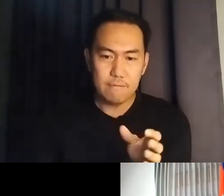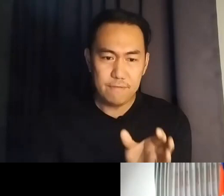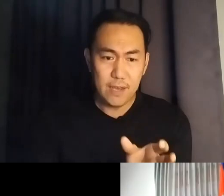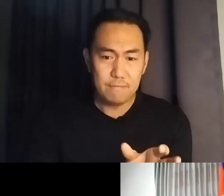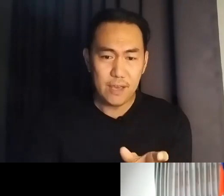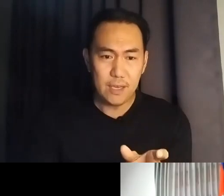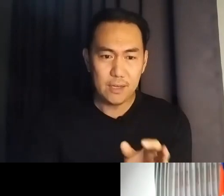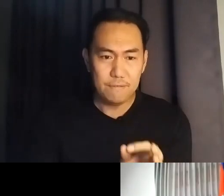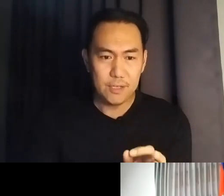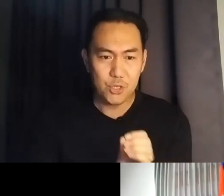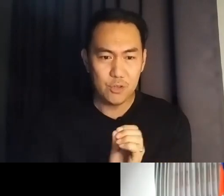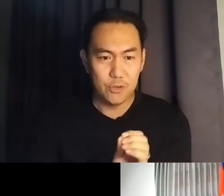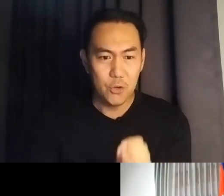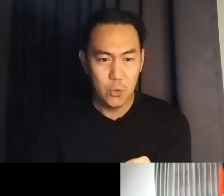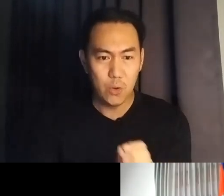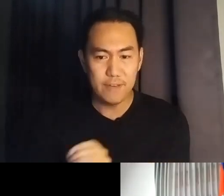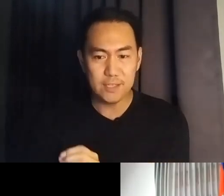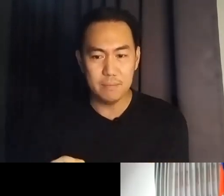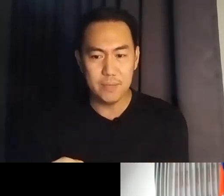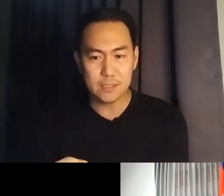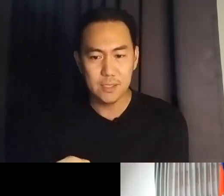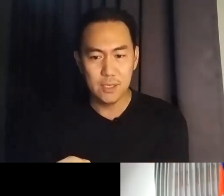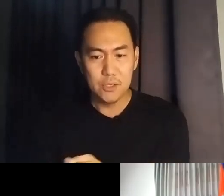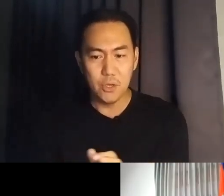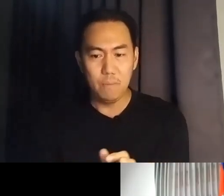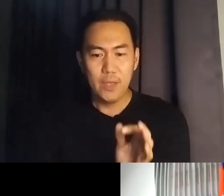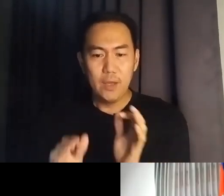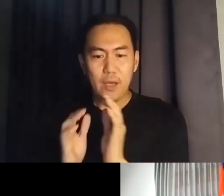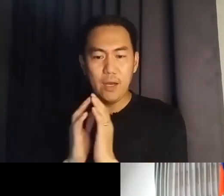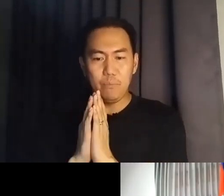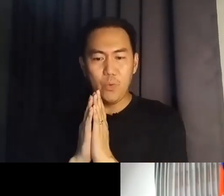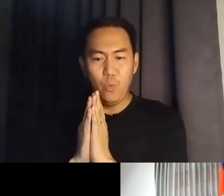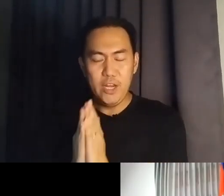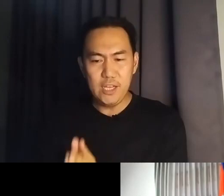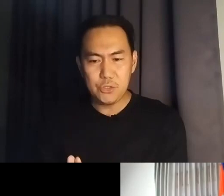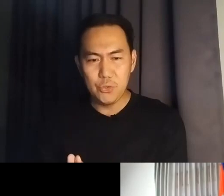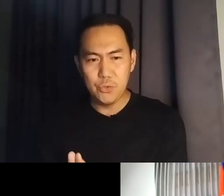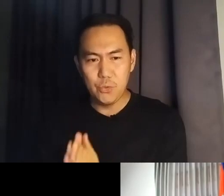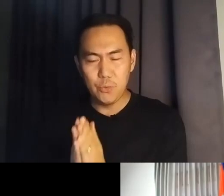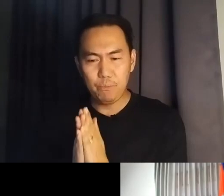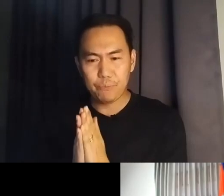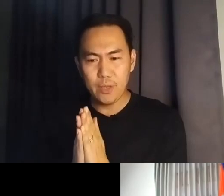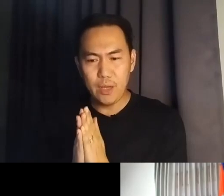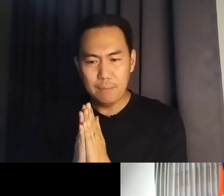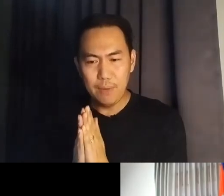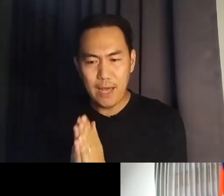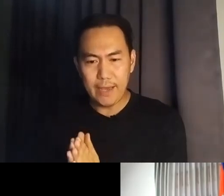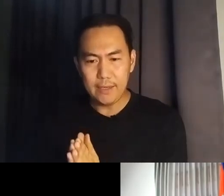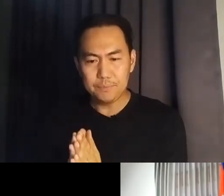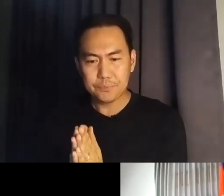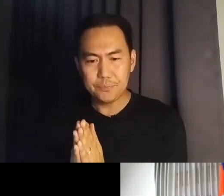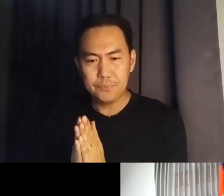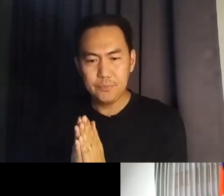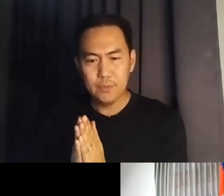a very vague definition on who a victim is. So we need to